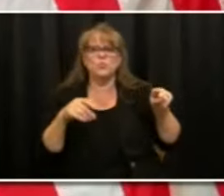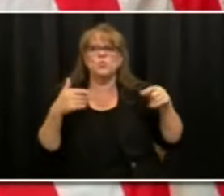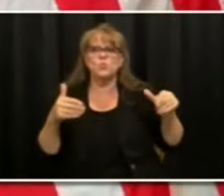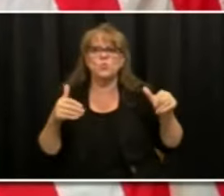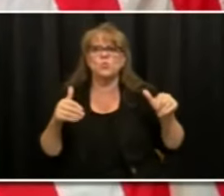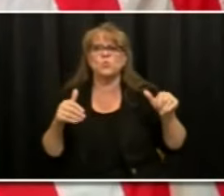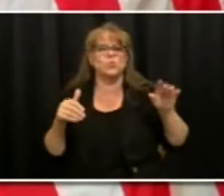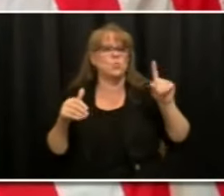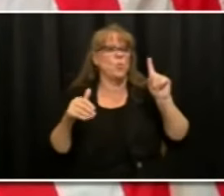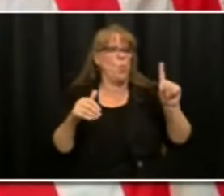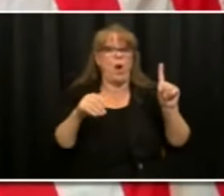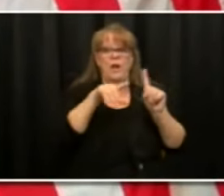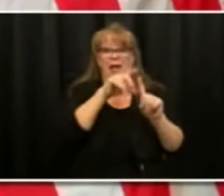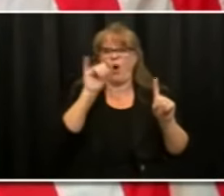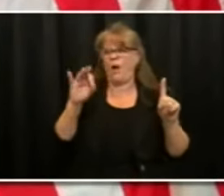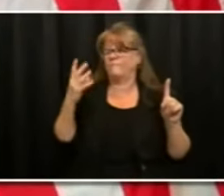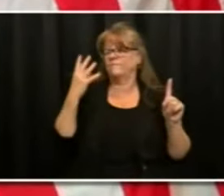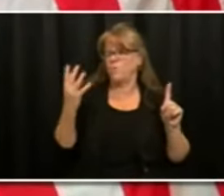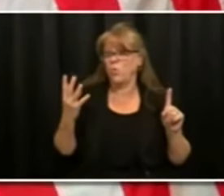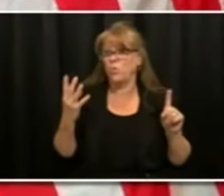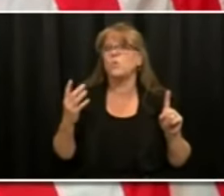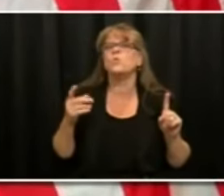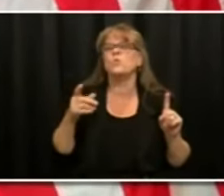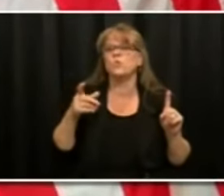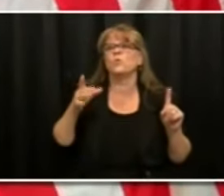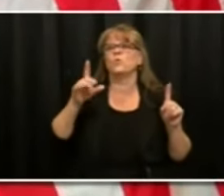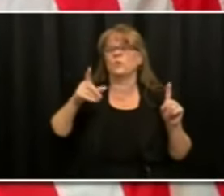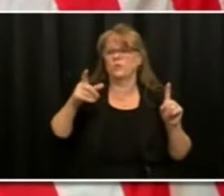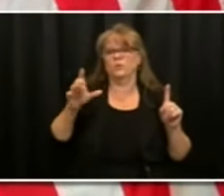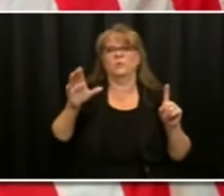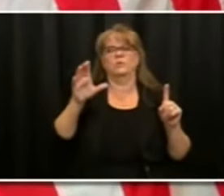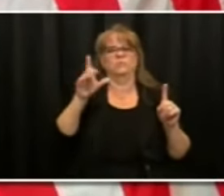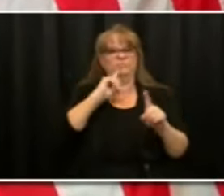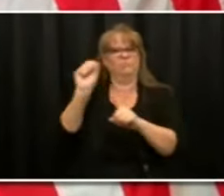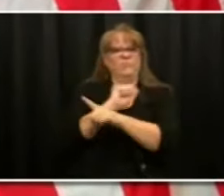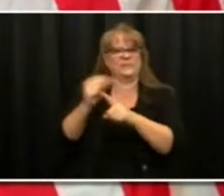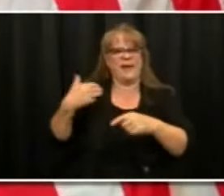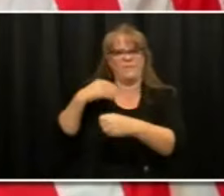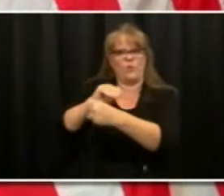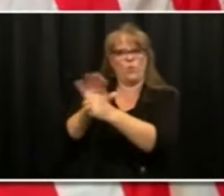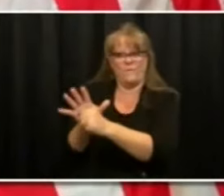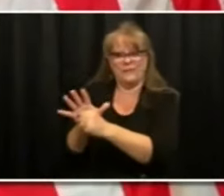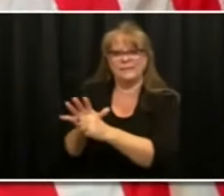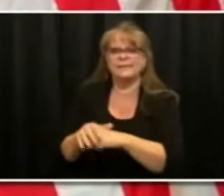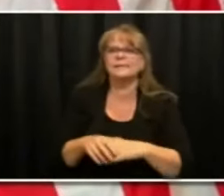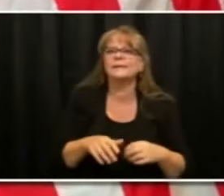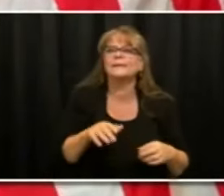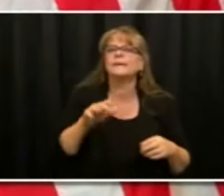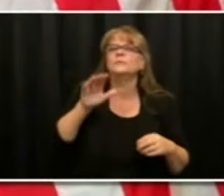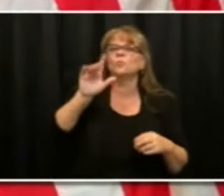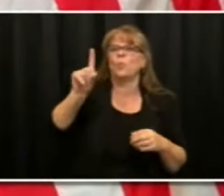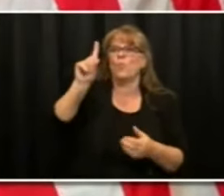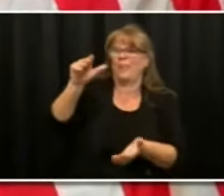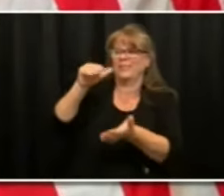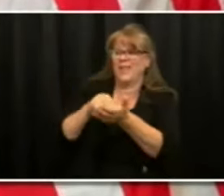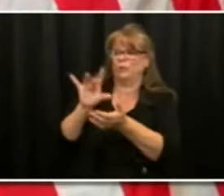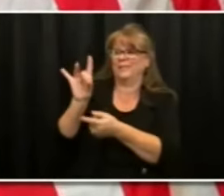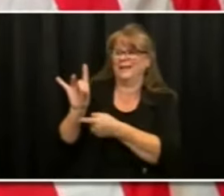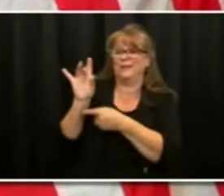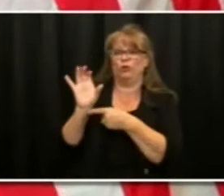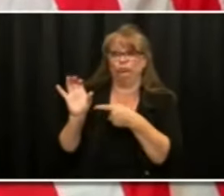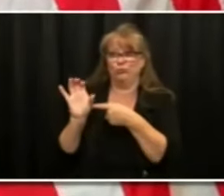patient. And when we toss out numbers like 1,800, and we'll talk about next week, there's a capacity above and beyond that 1,800.